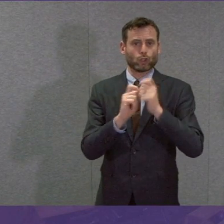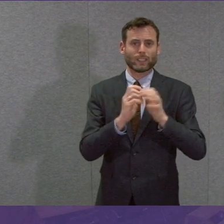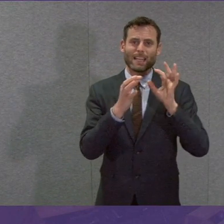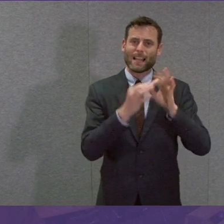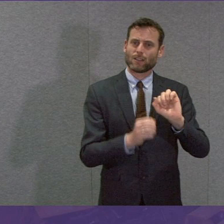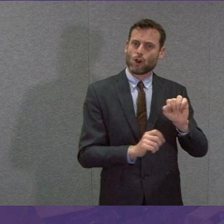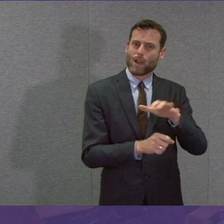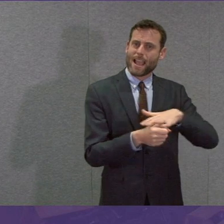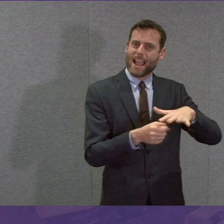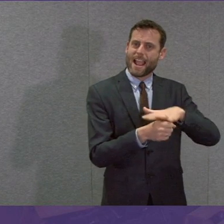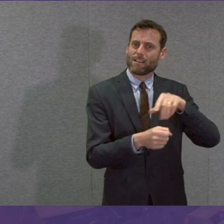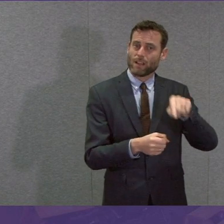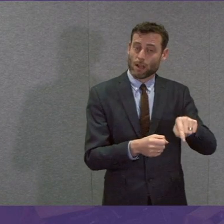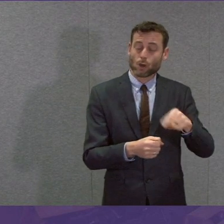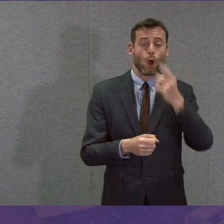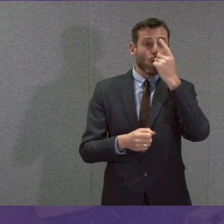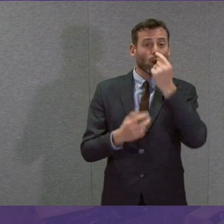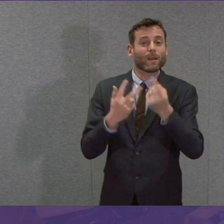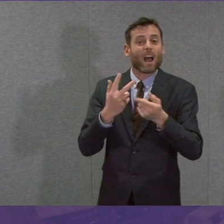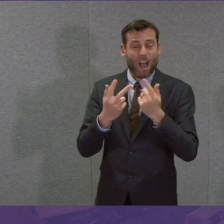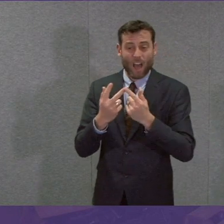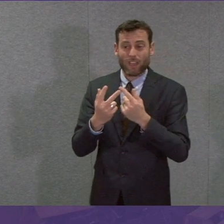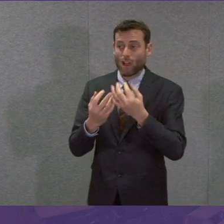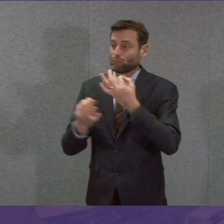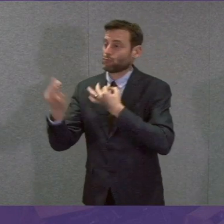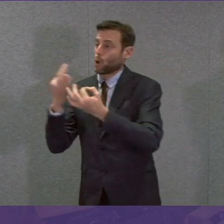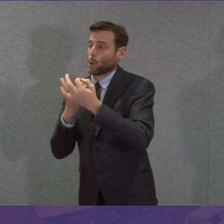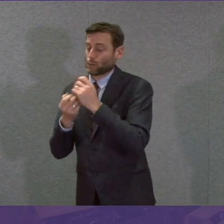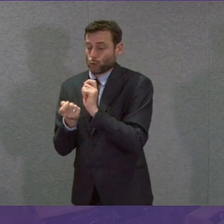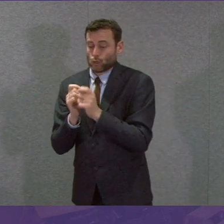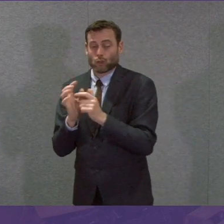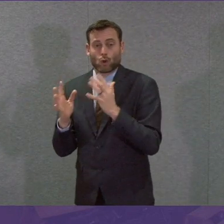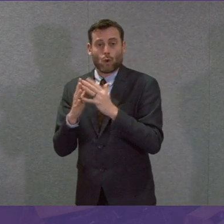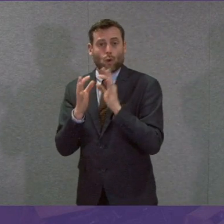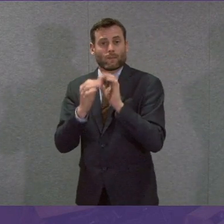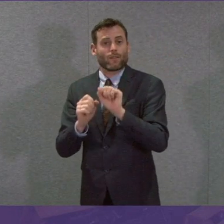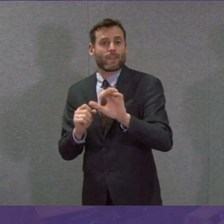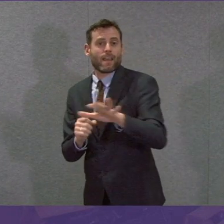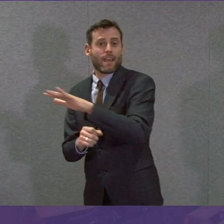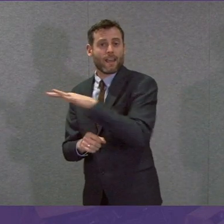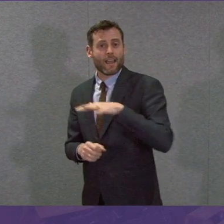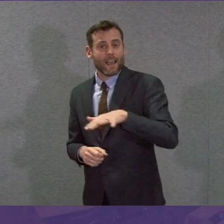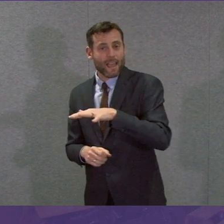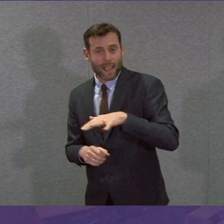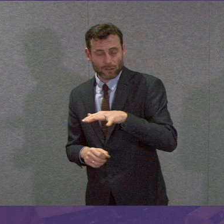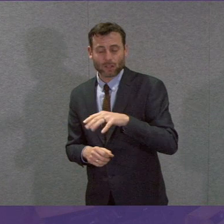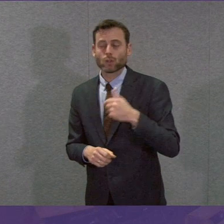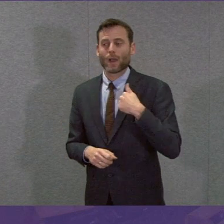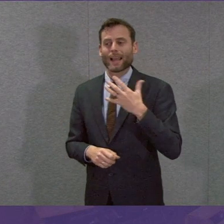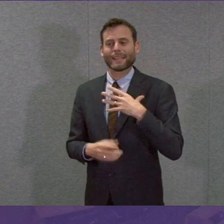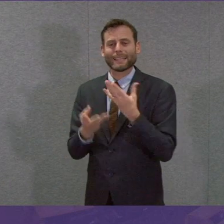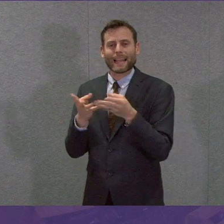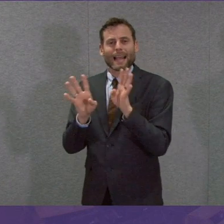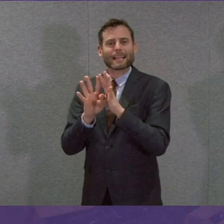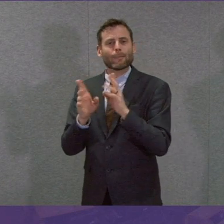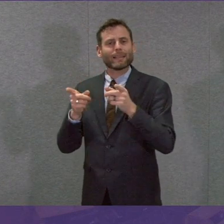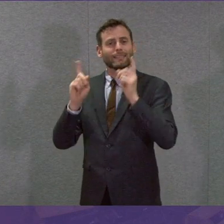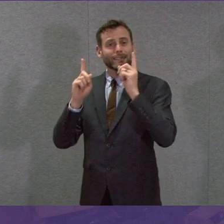area. There may be others. I would aim to have the information on what Cabinet Secretaries require, for example,